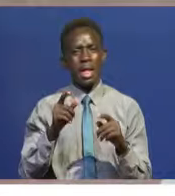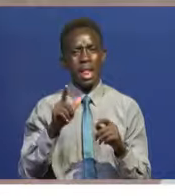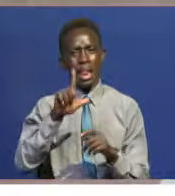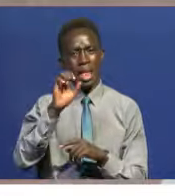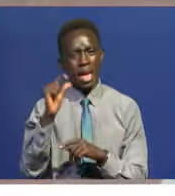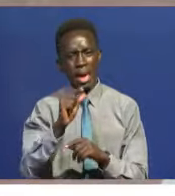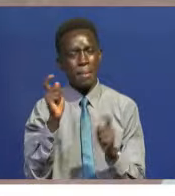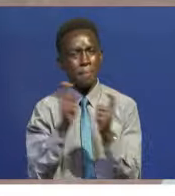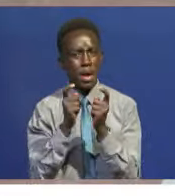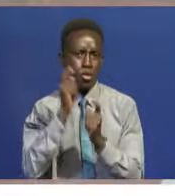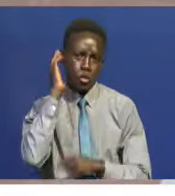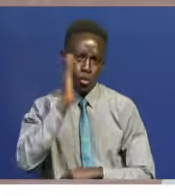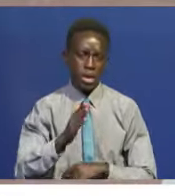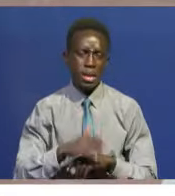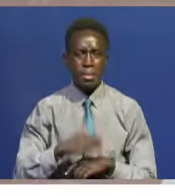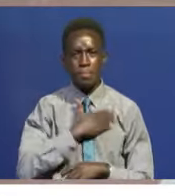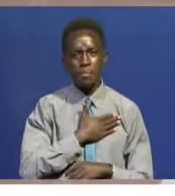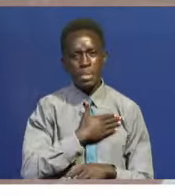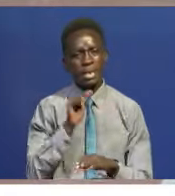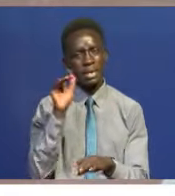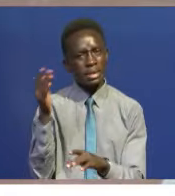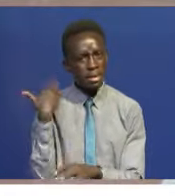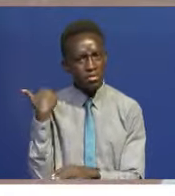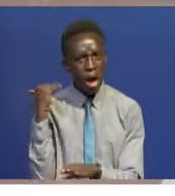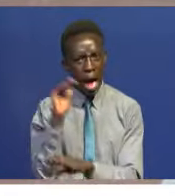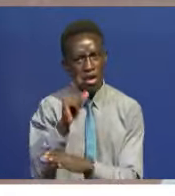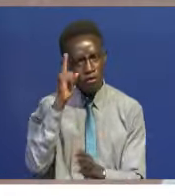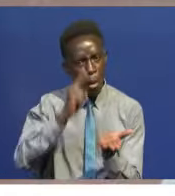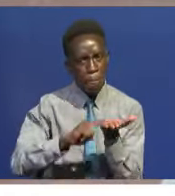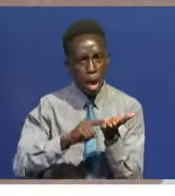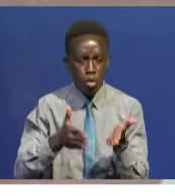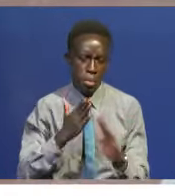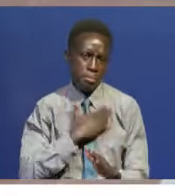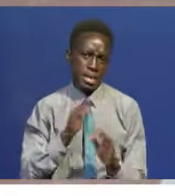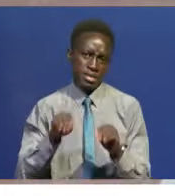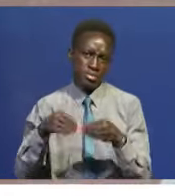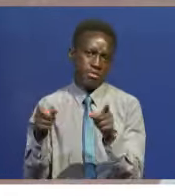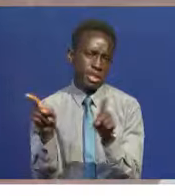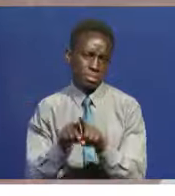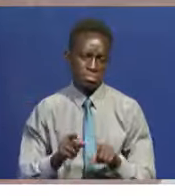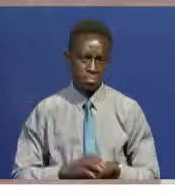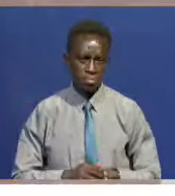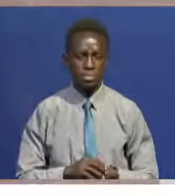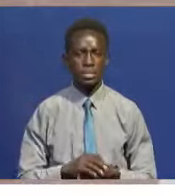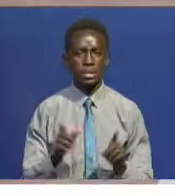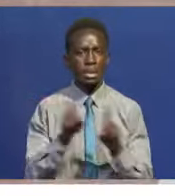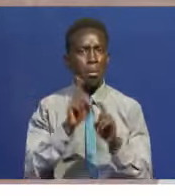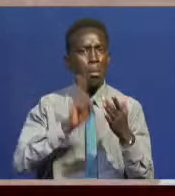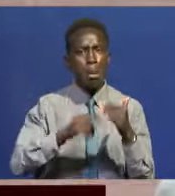running tracks for the maram as they requested. The rest of the things that touch on our dockets, Your Excellency,